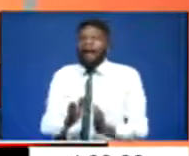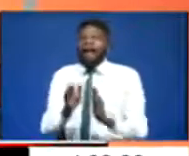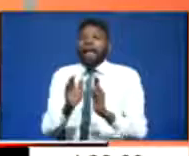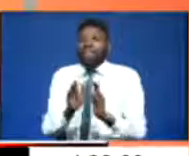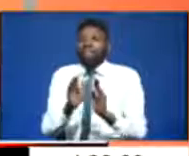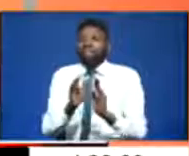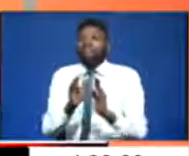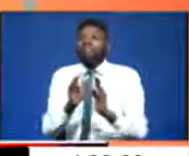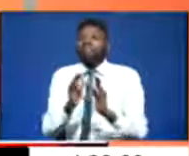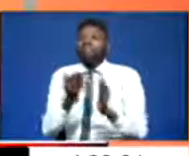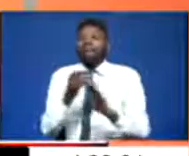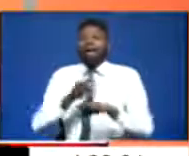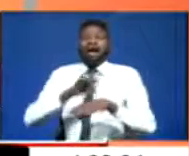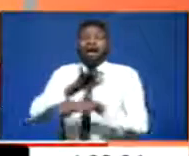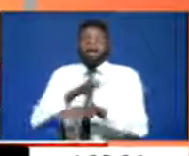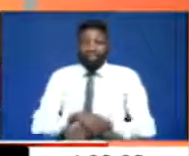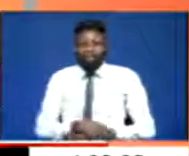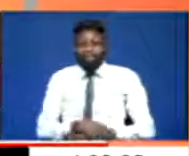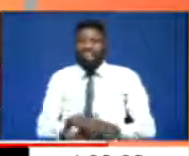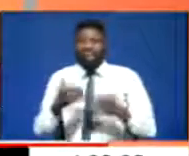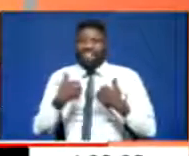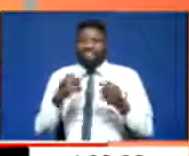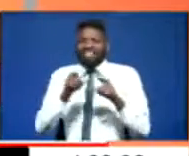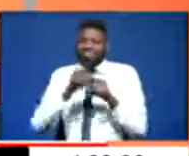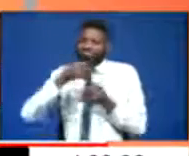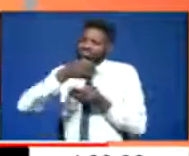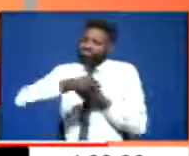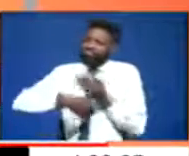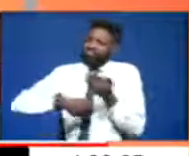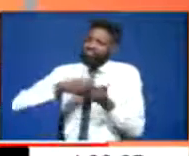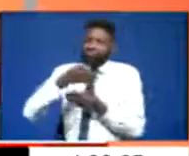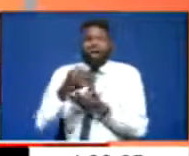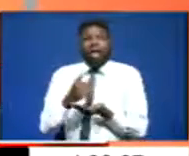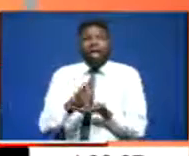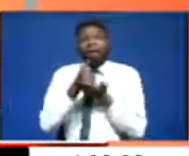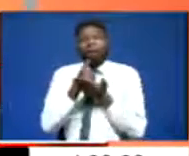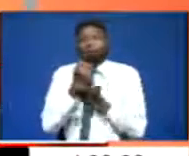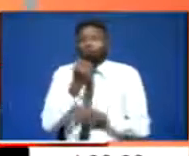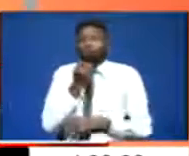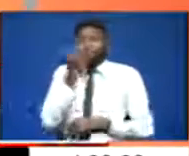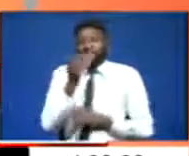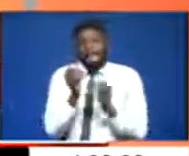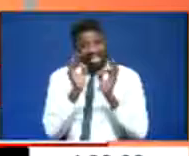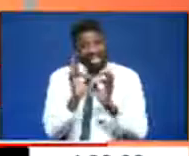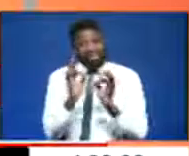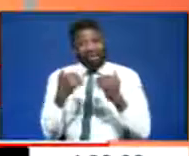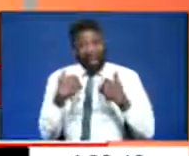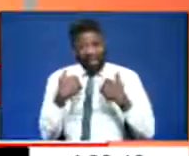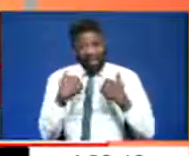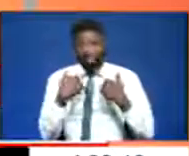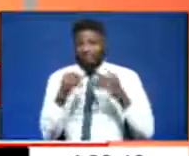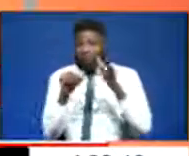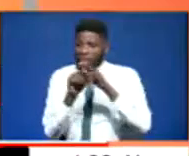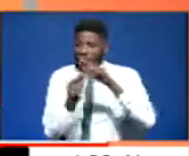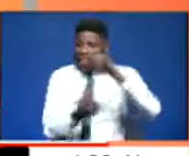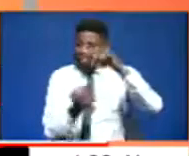like plastic wraps or just keeping that environment warm. If they have complications, intervening early